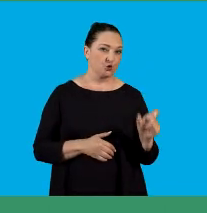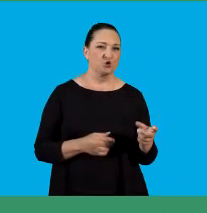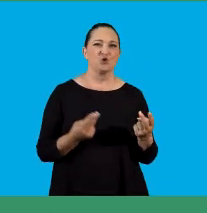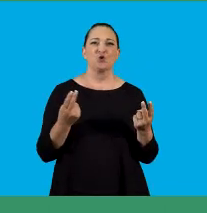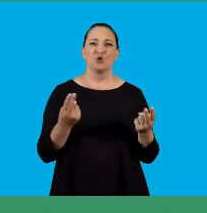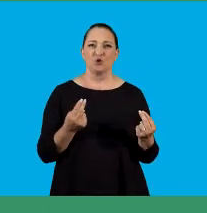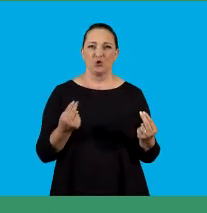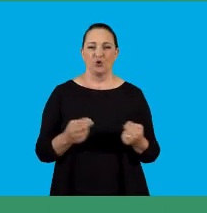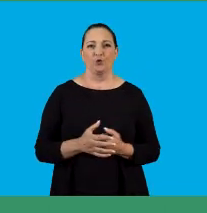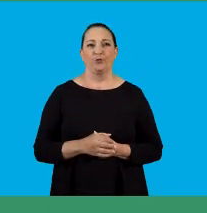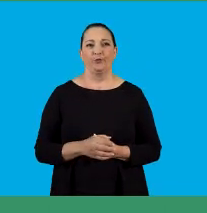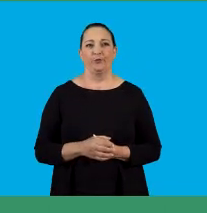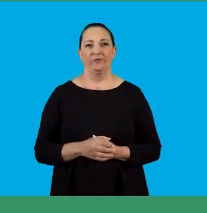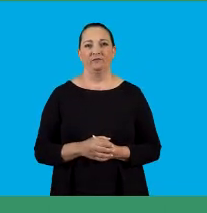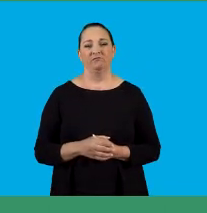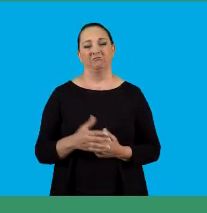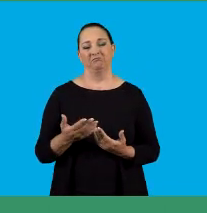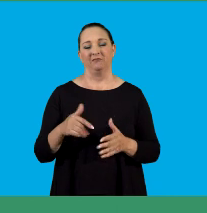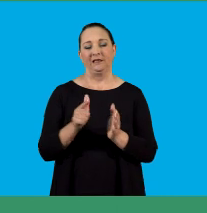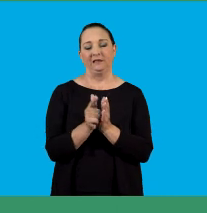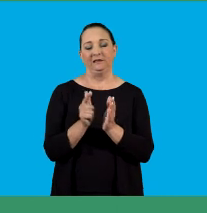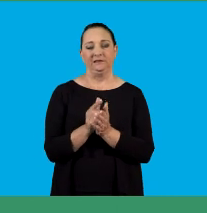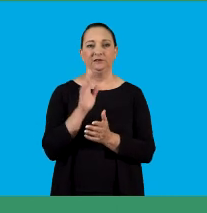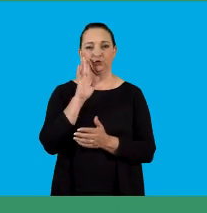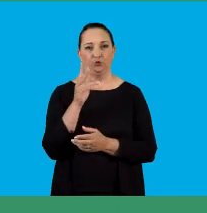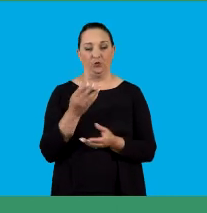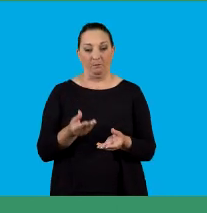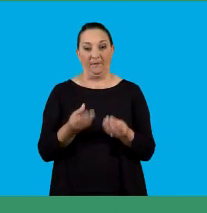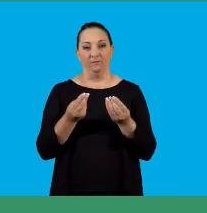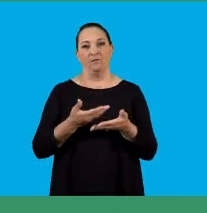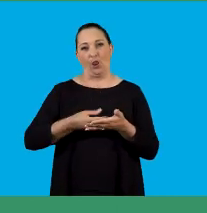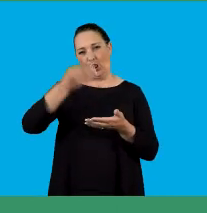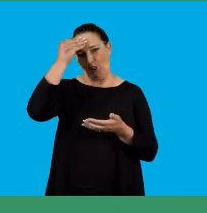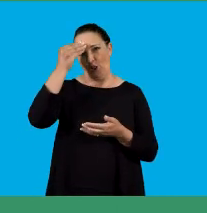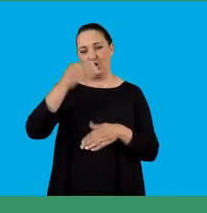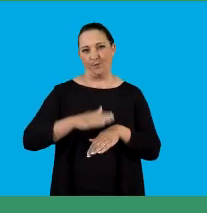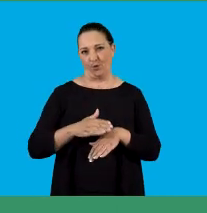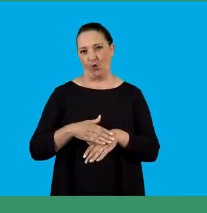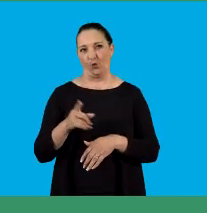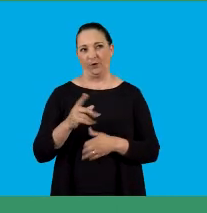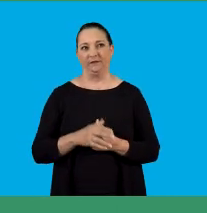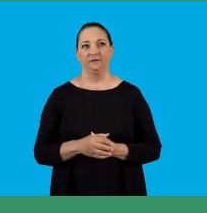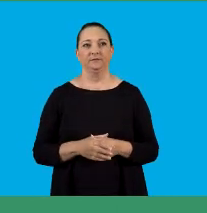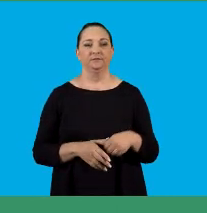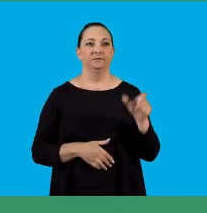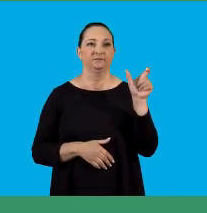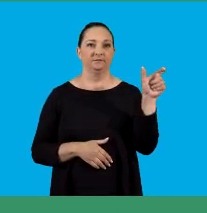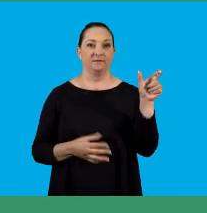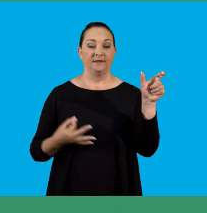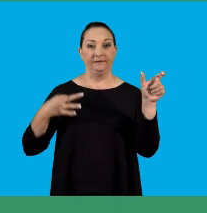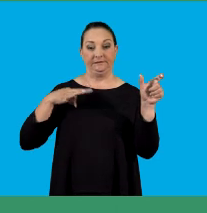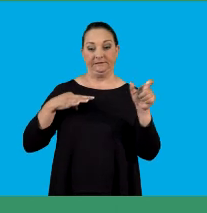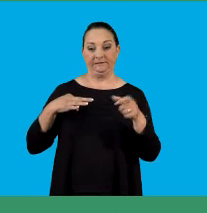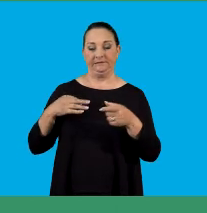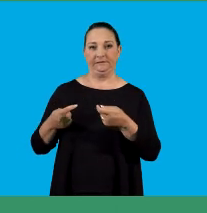be finding in this particular topic, or that we'll be learning about in this topic. We will be looking at